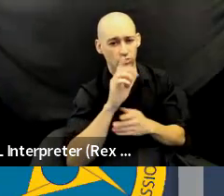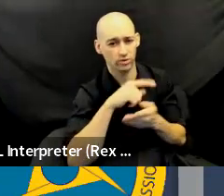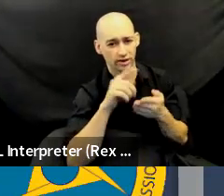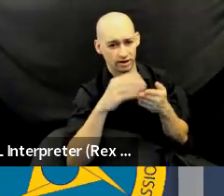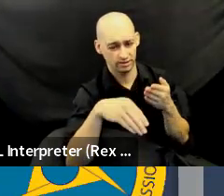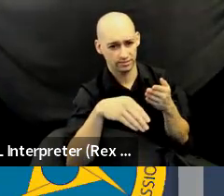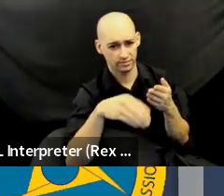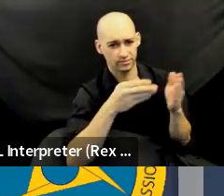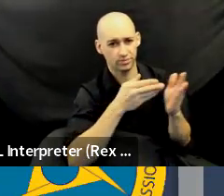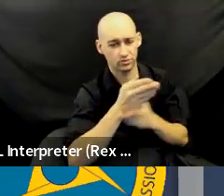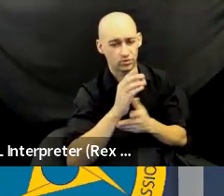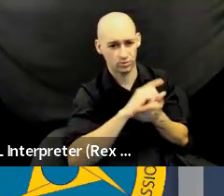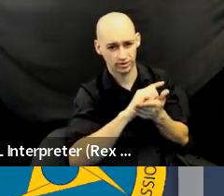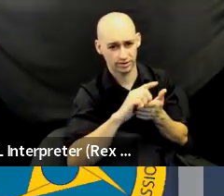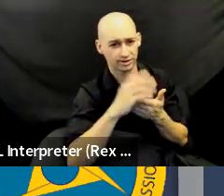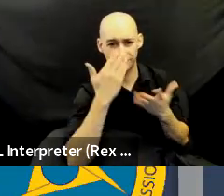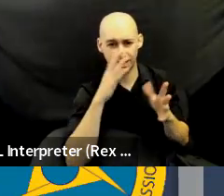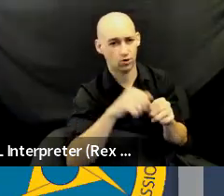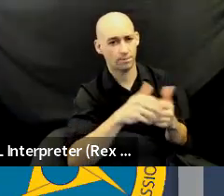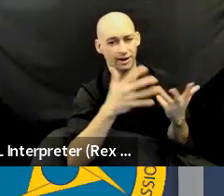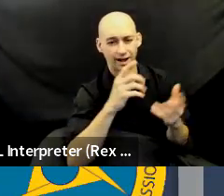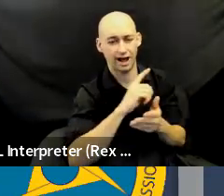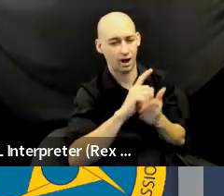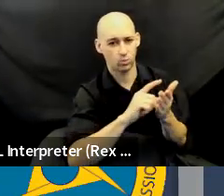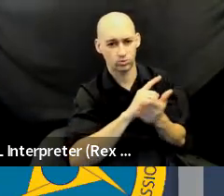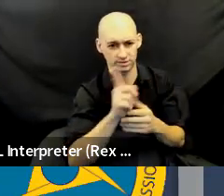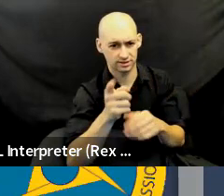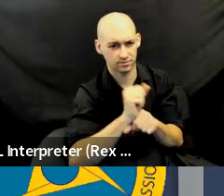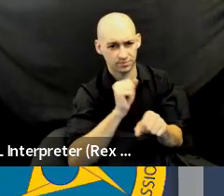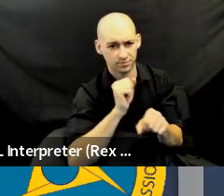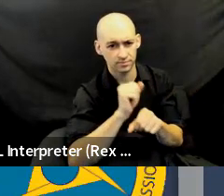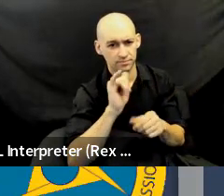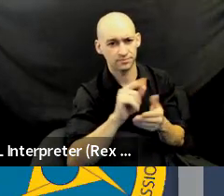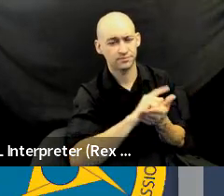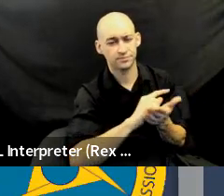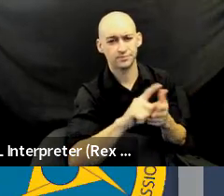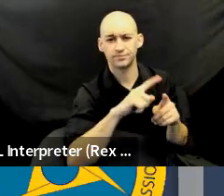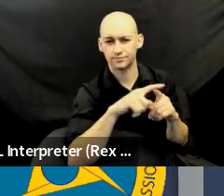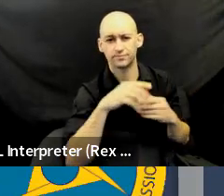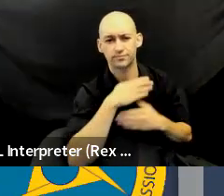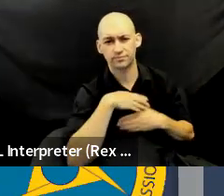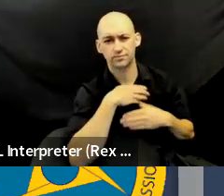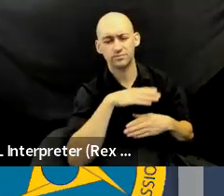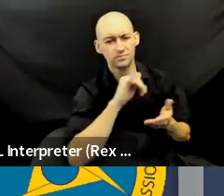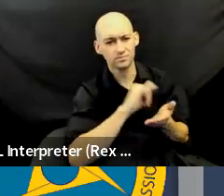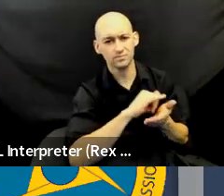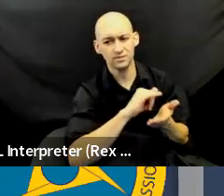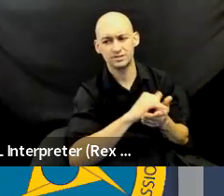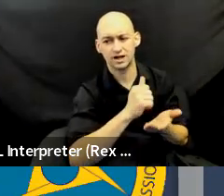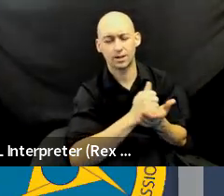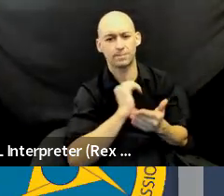week. I don't know how many hours he actually worked that week, but Mark, really appreciate everything you did to help